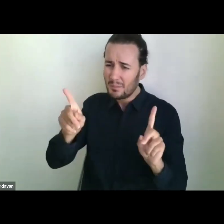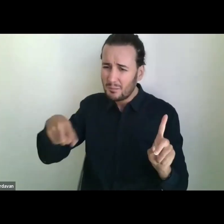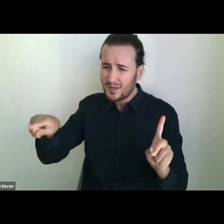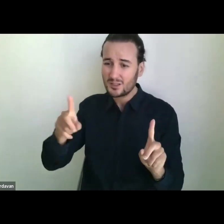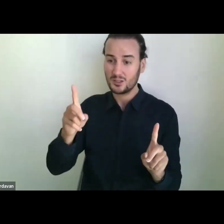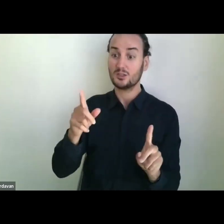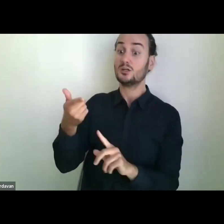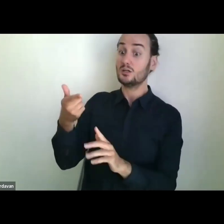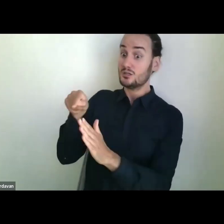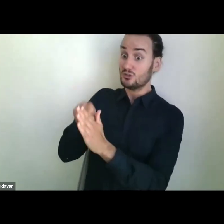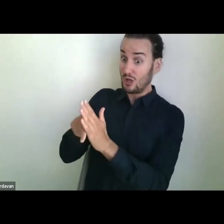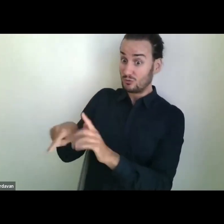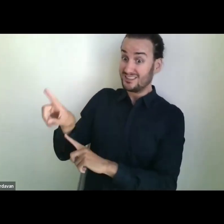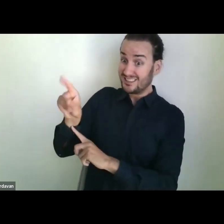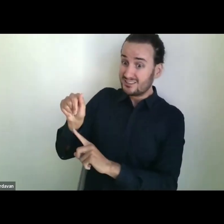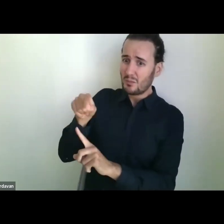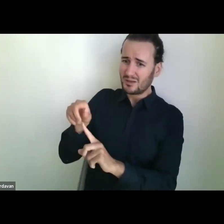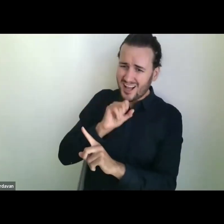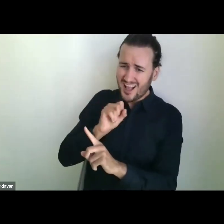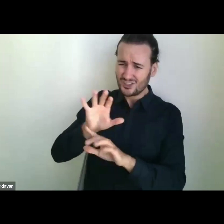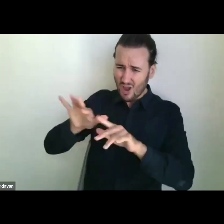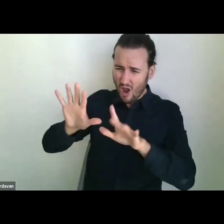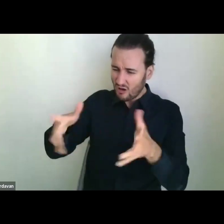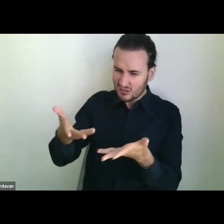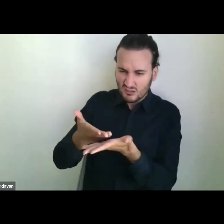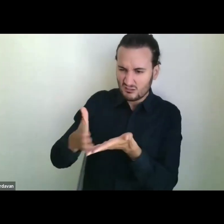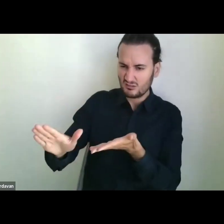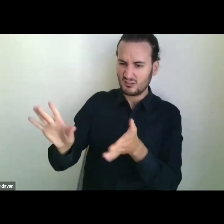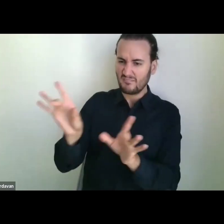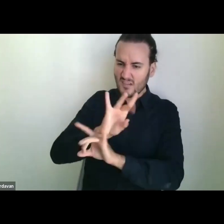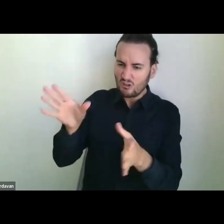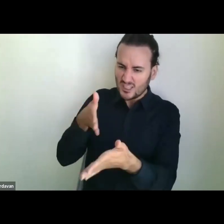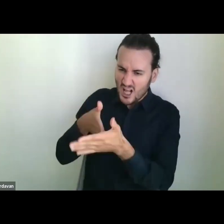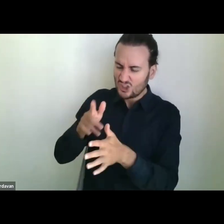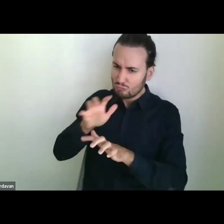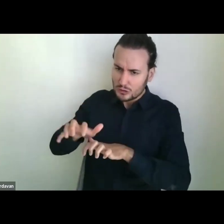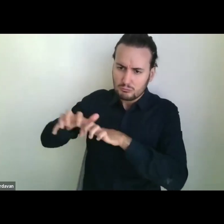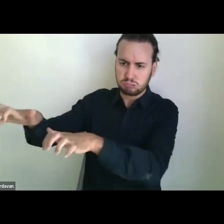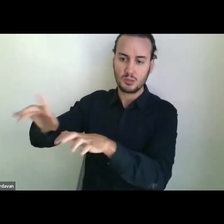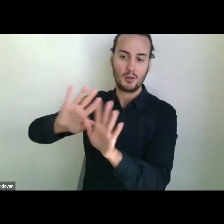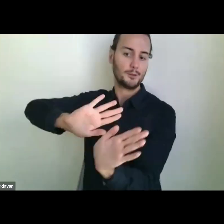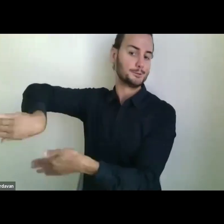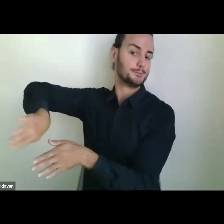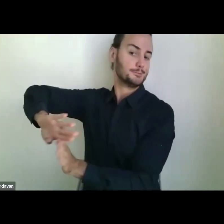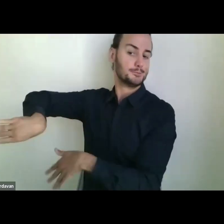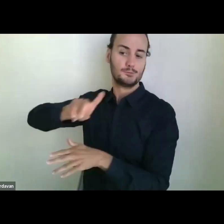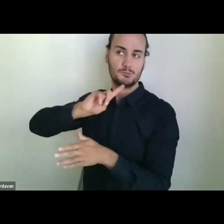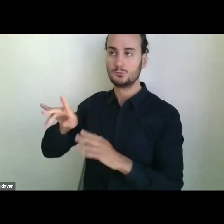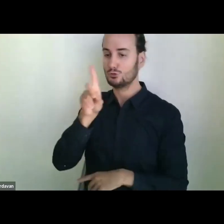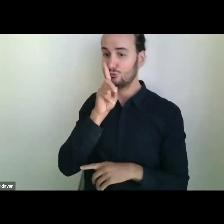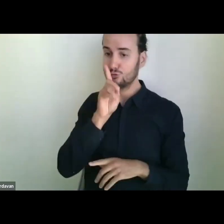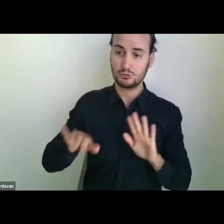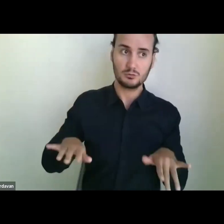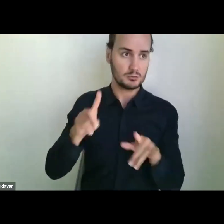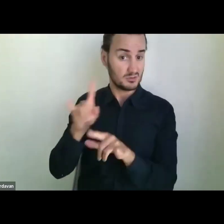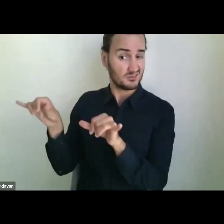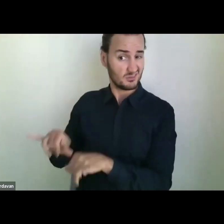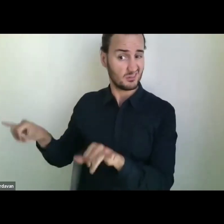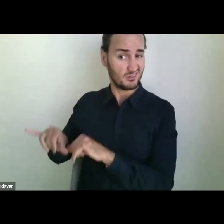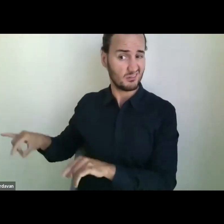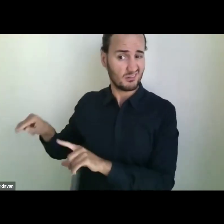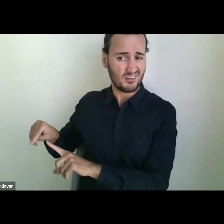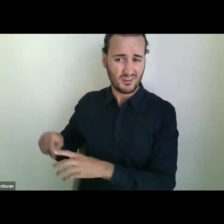gender, disability, and age push violence against some into oblivion, everyday, quotidian. And I think we're asking this